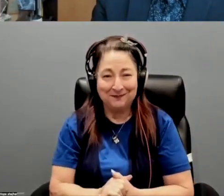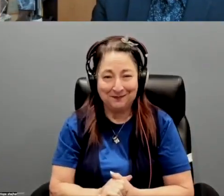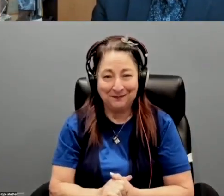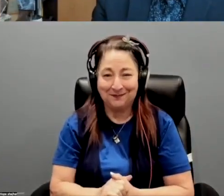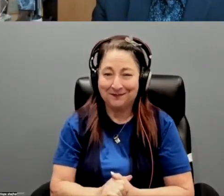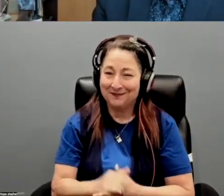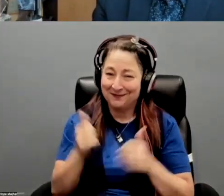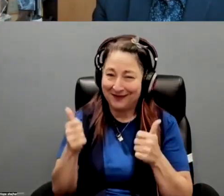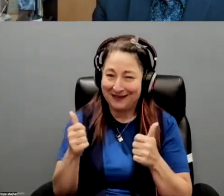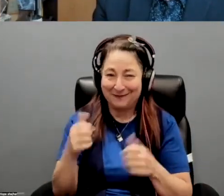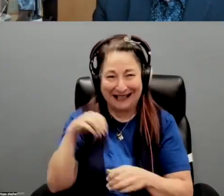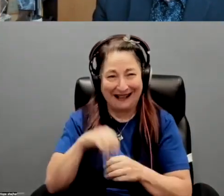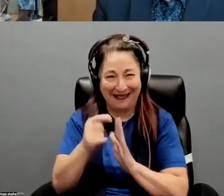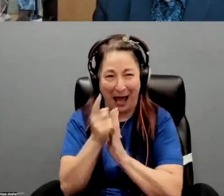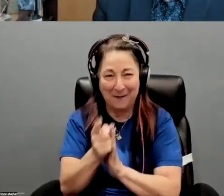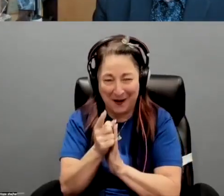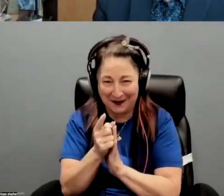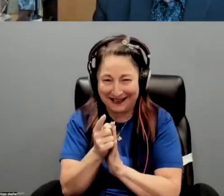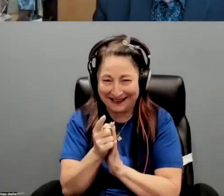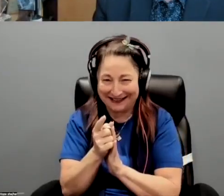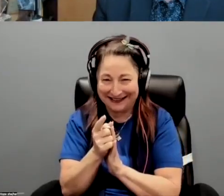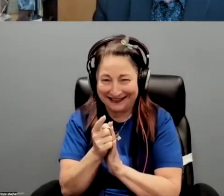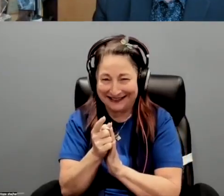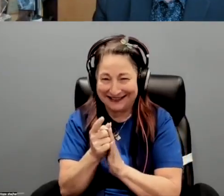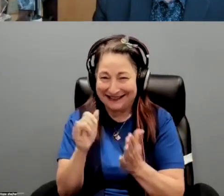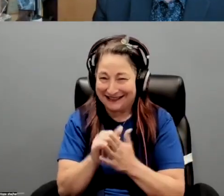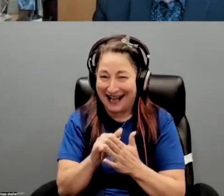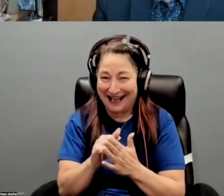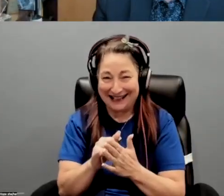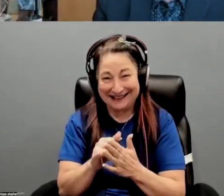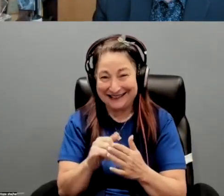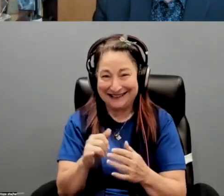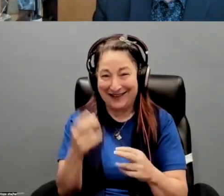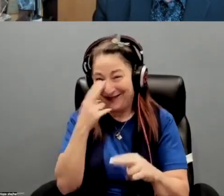Heard that, being in that moment. Again, that sounds like a really fun roller coaster.